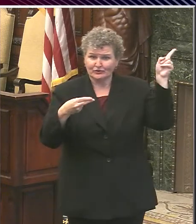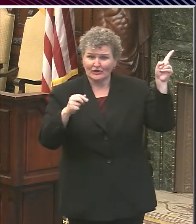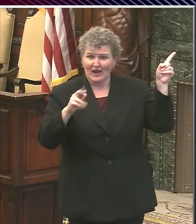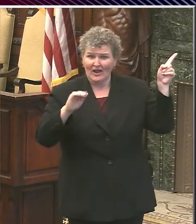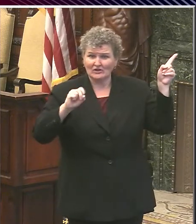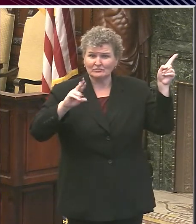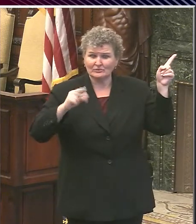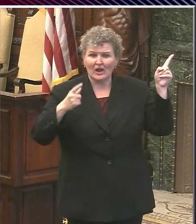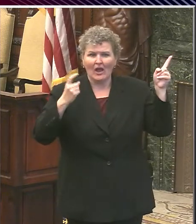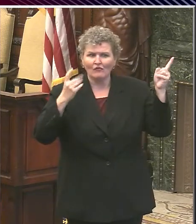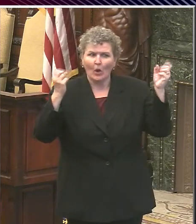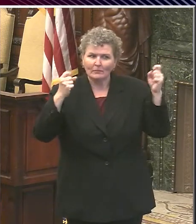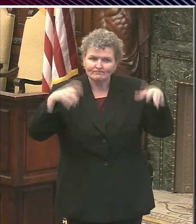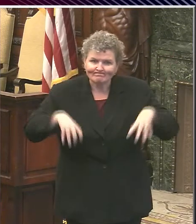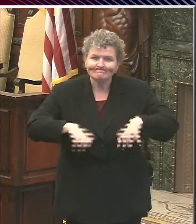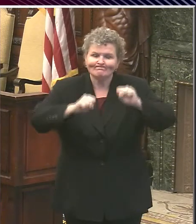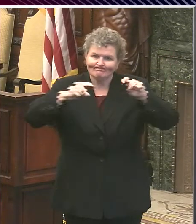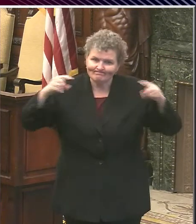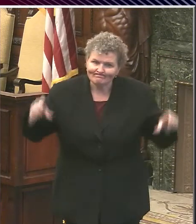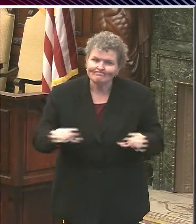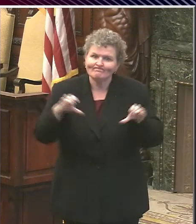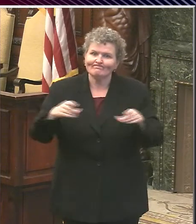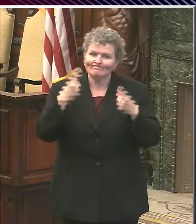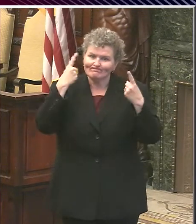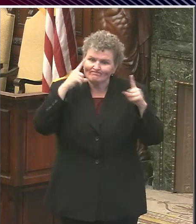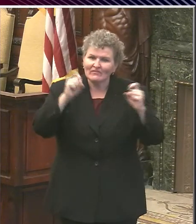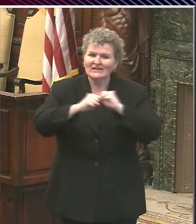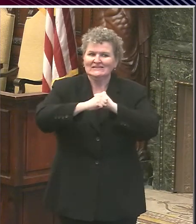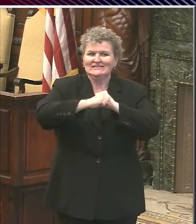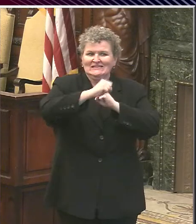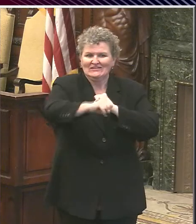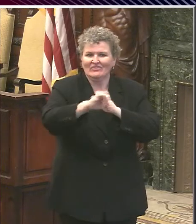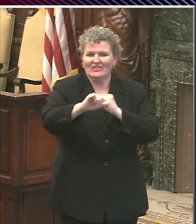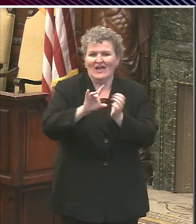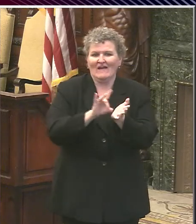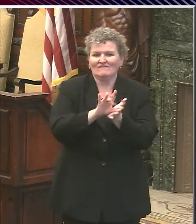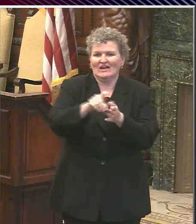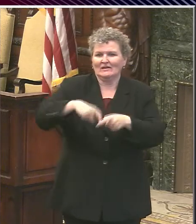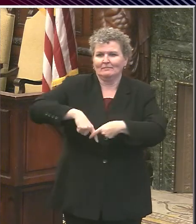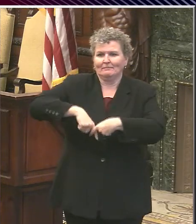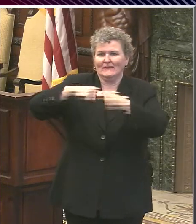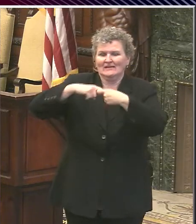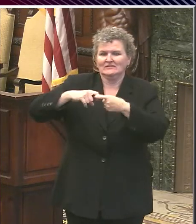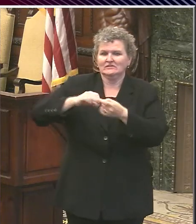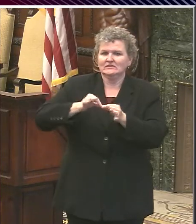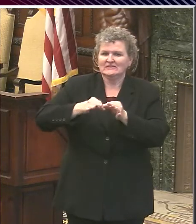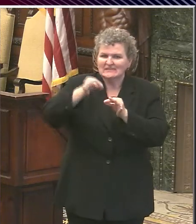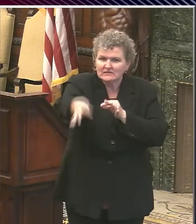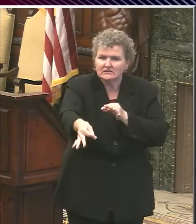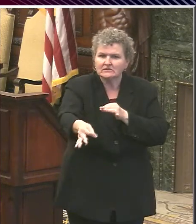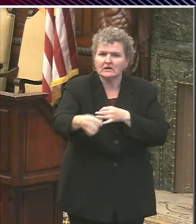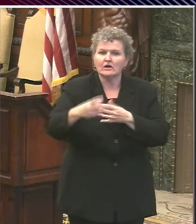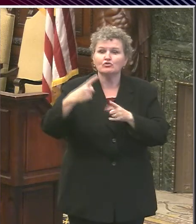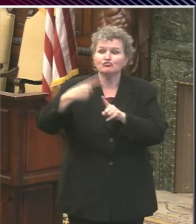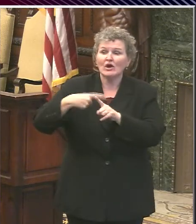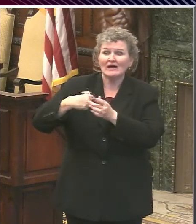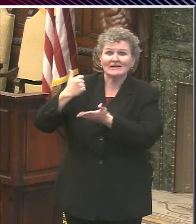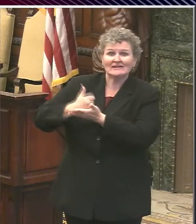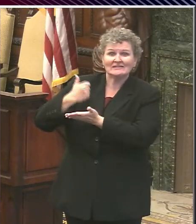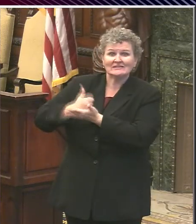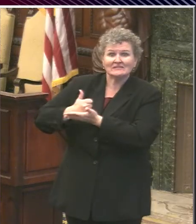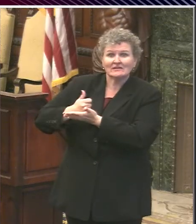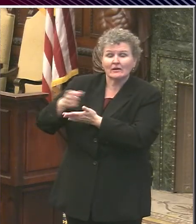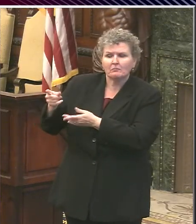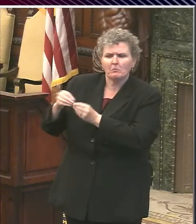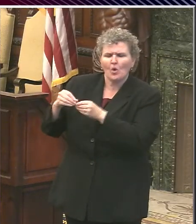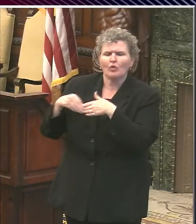some action to actually extend the eviction moratorium and to make the rental assistance program a little bit more flexible